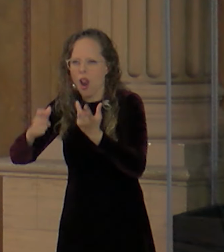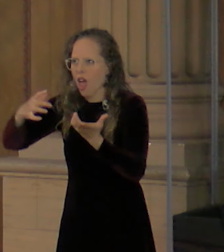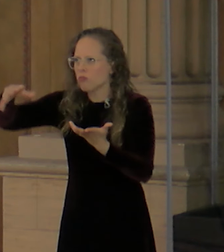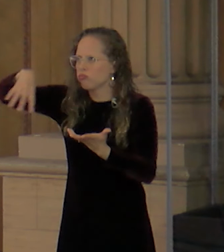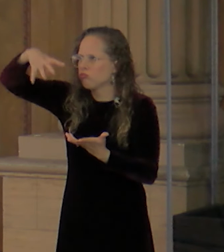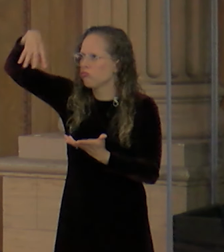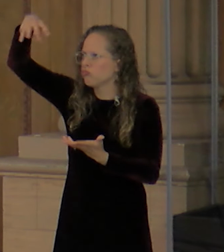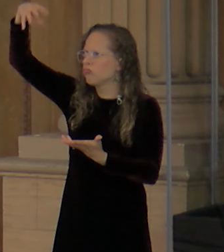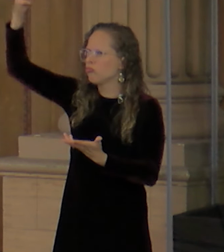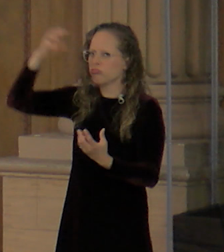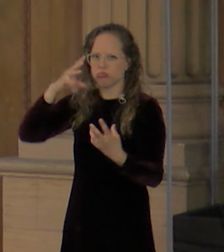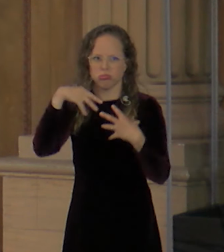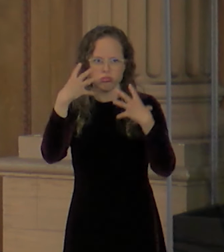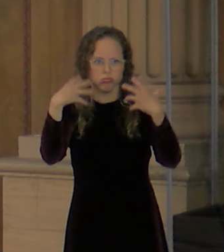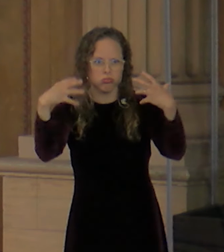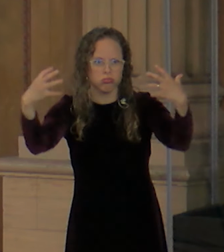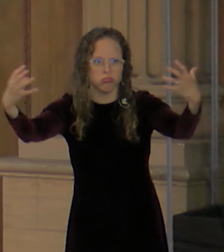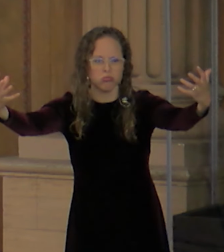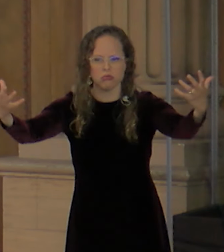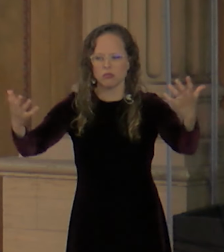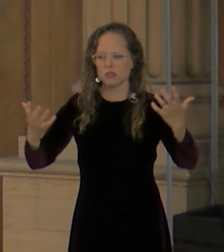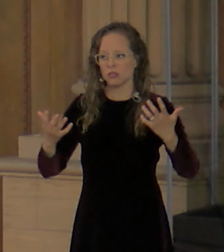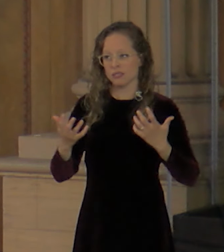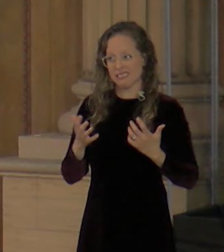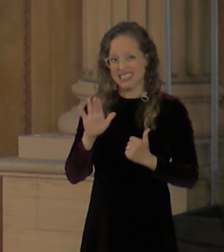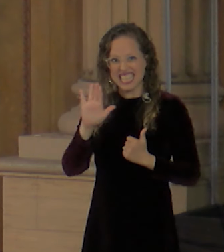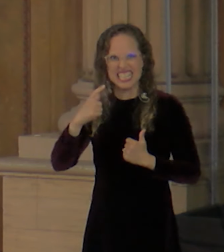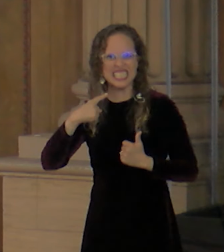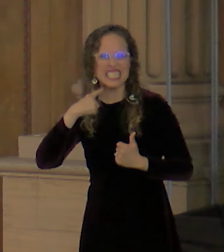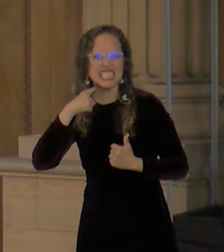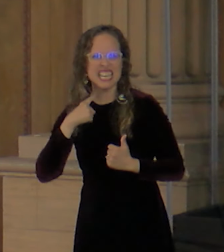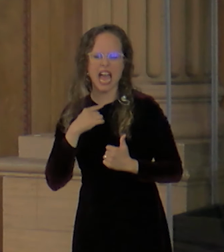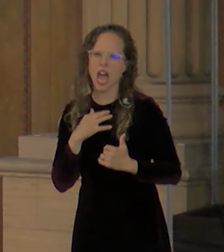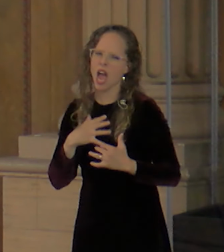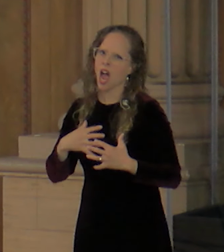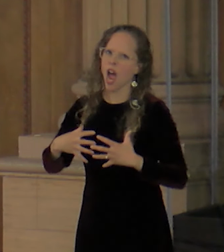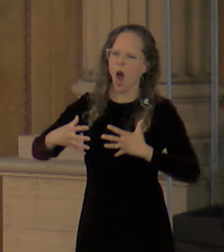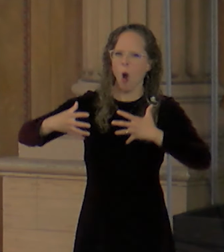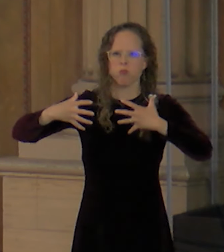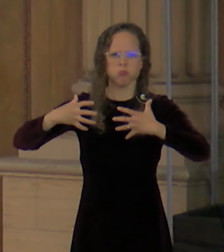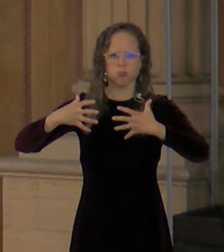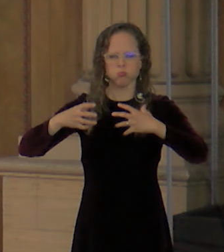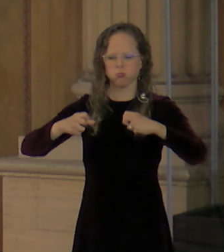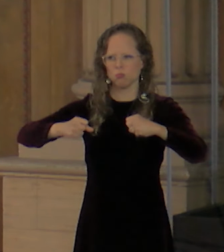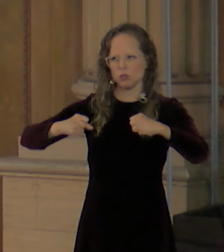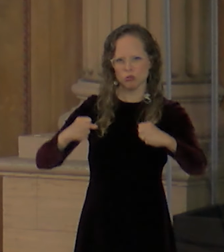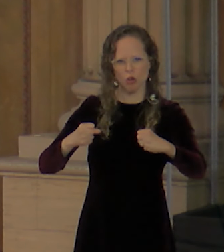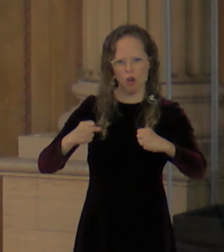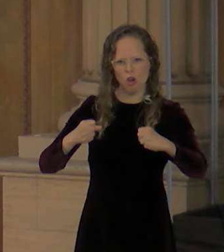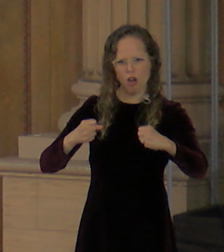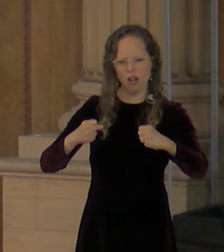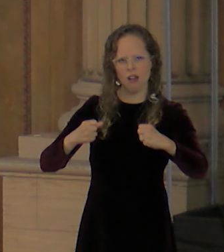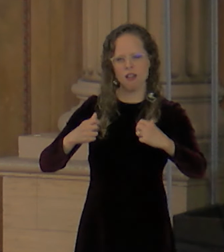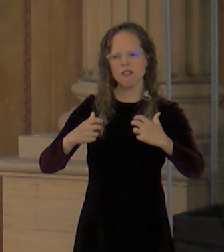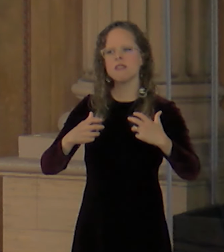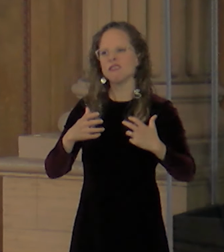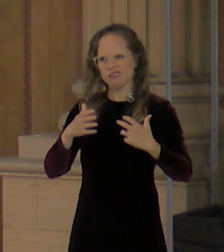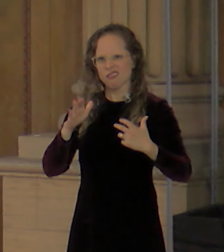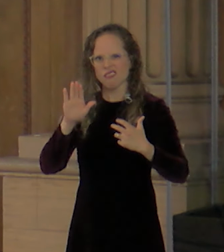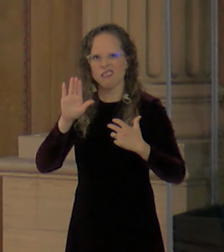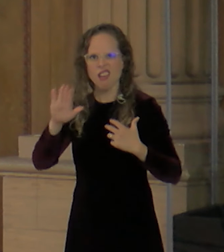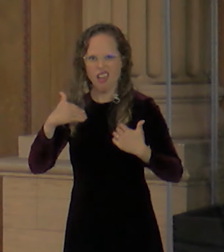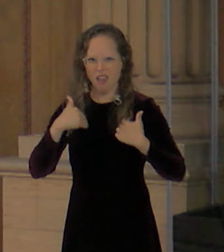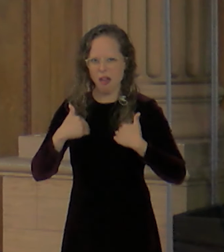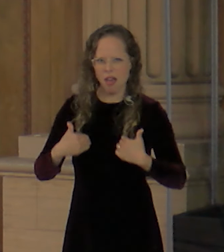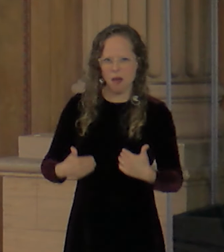and a flame comes from his mouth. In his neck abides strength, and terror dances before him. The folds of his flesh